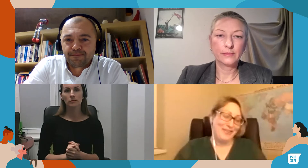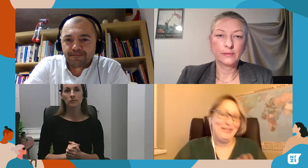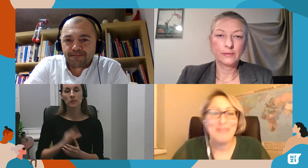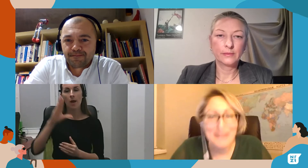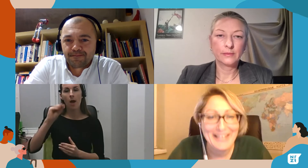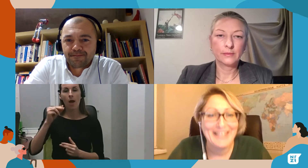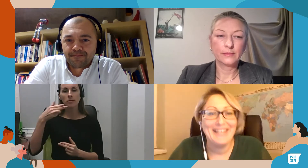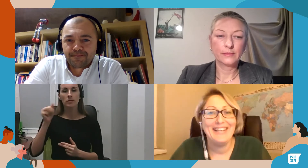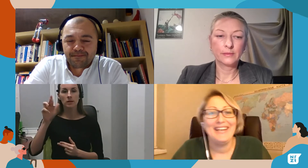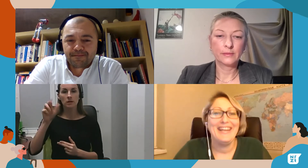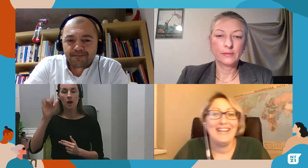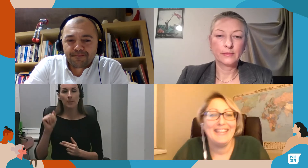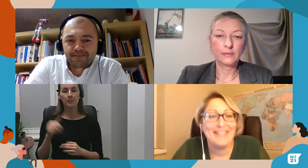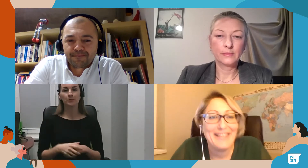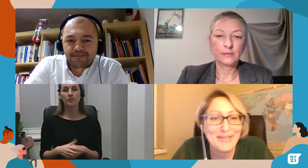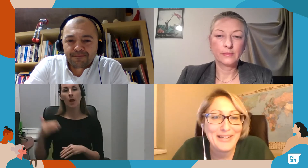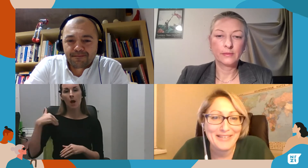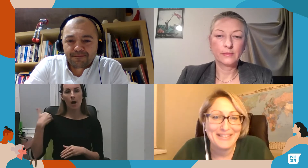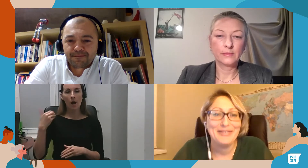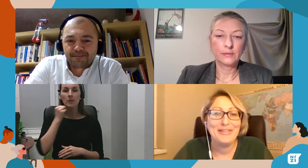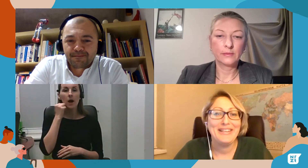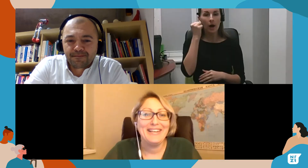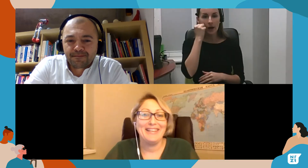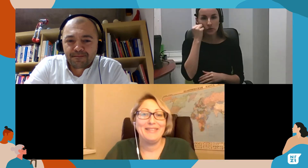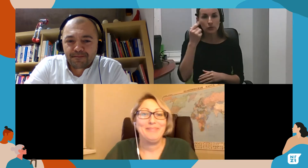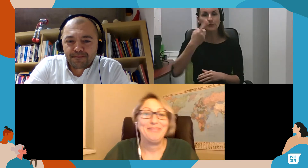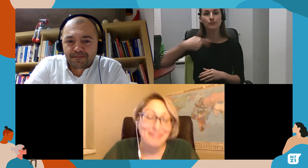Thank you, first of all, and good afternoon.